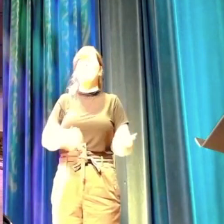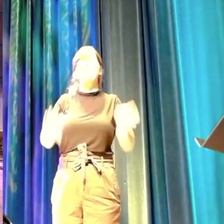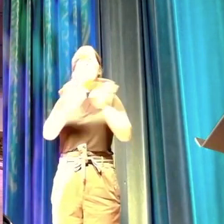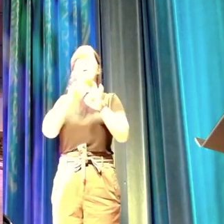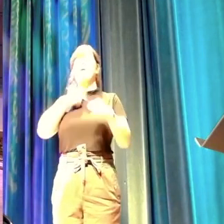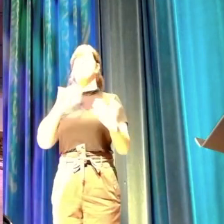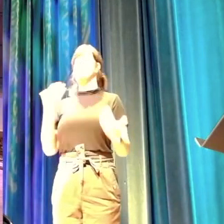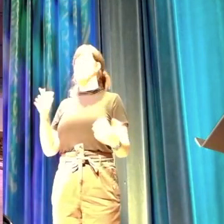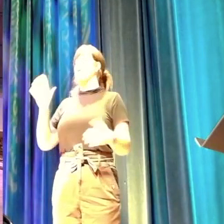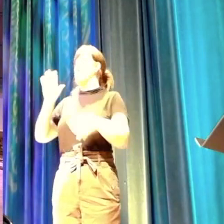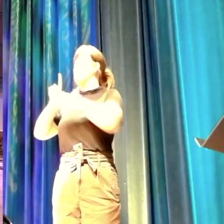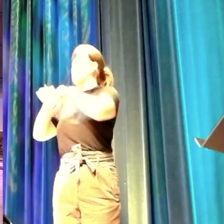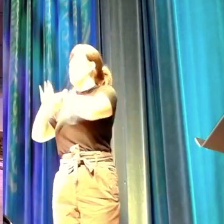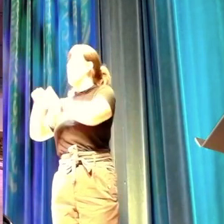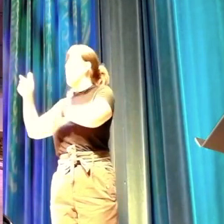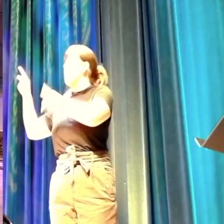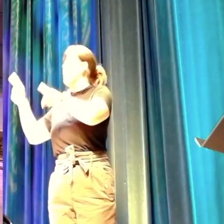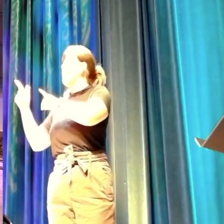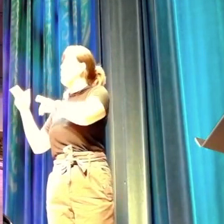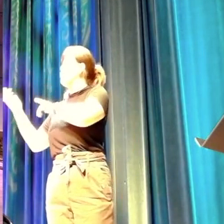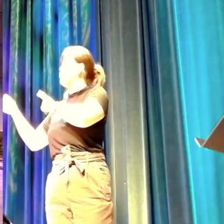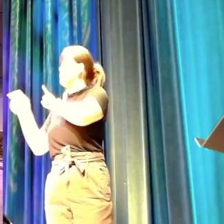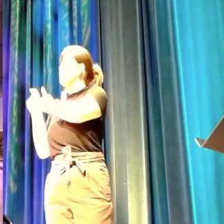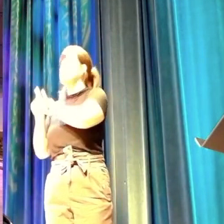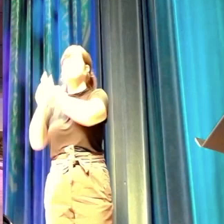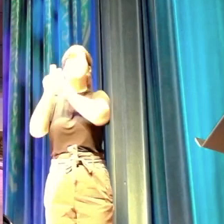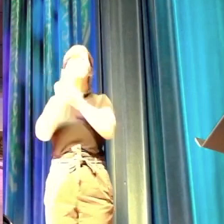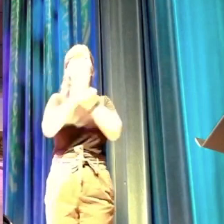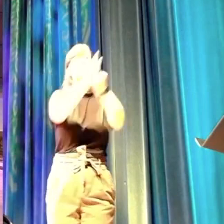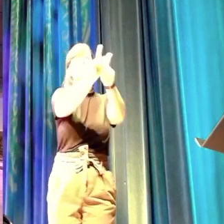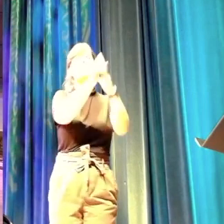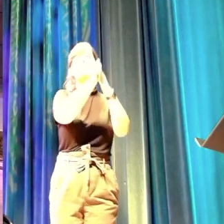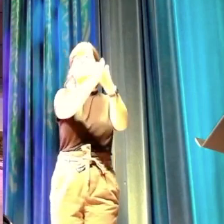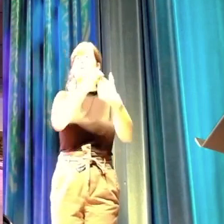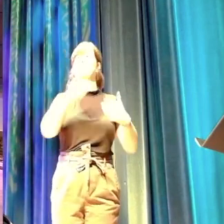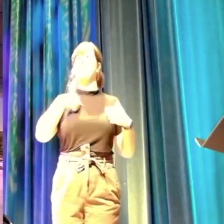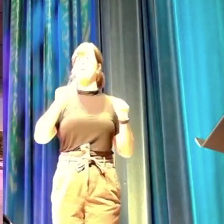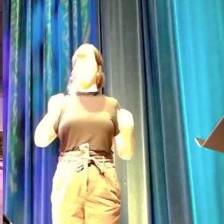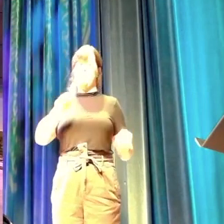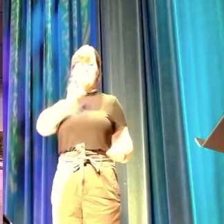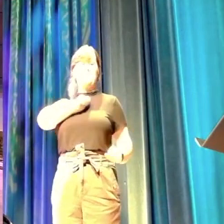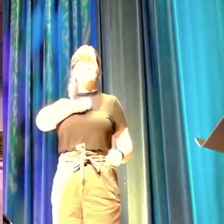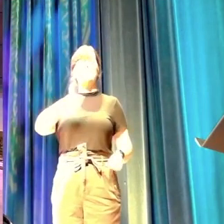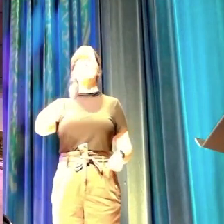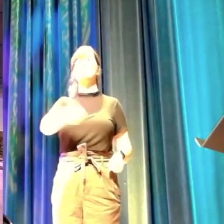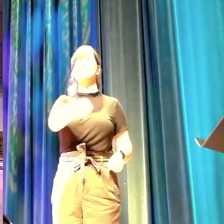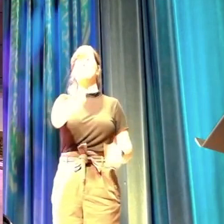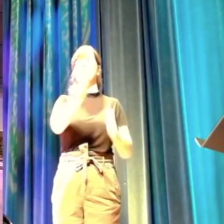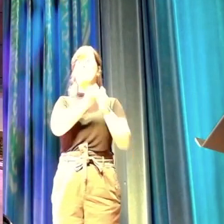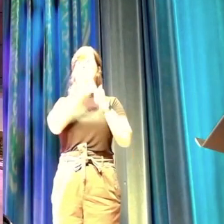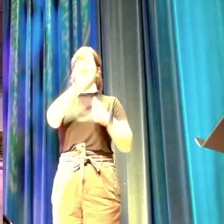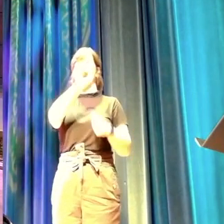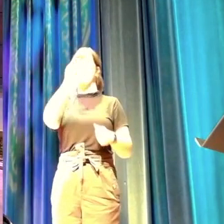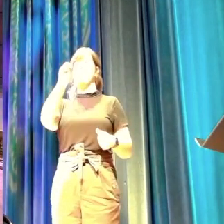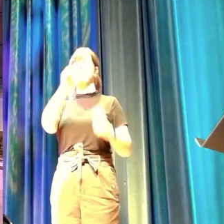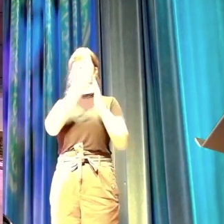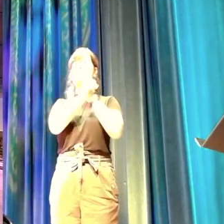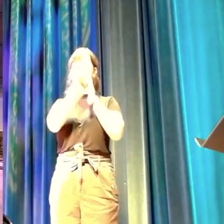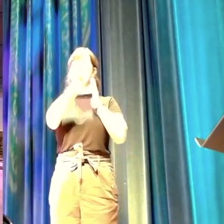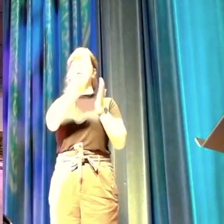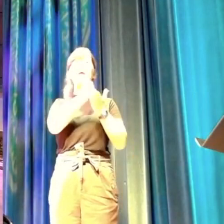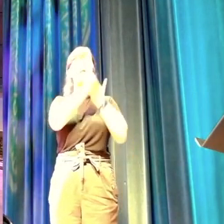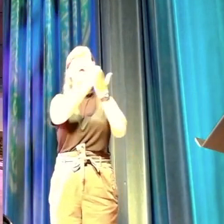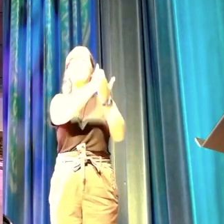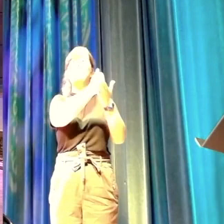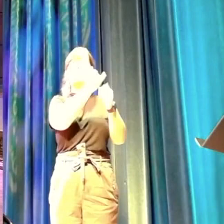wait on others to be able to come get them from the dormitory to be able to make it to the classrooms, which also helped them with